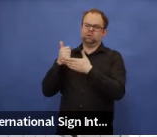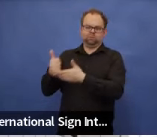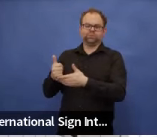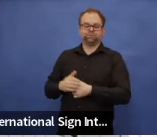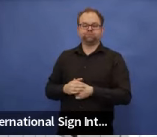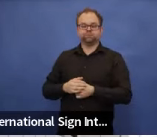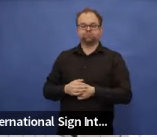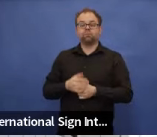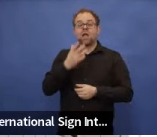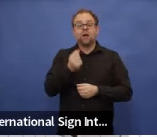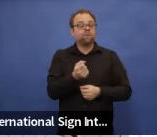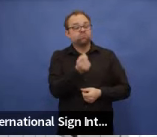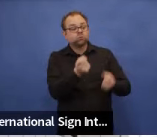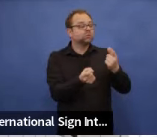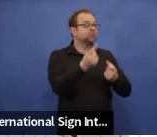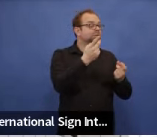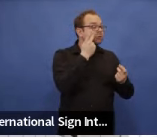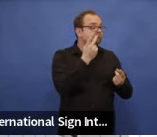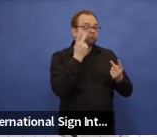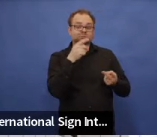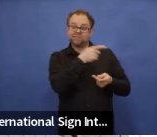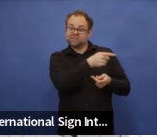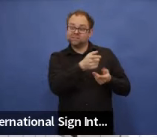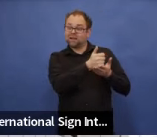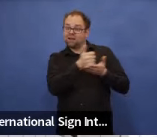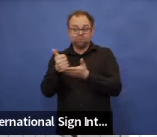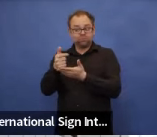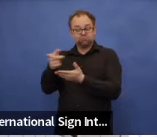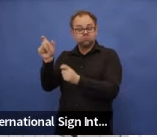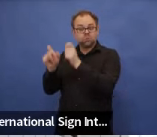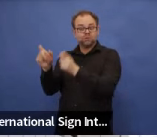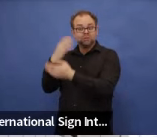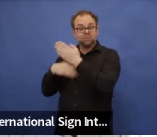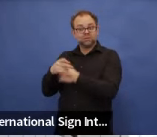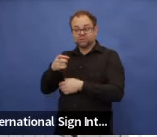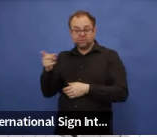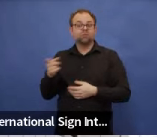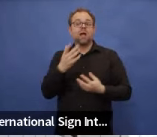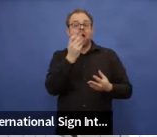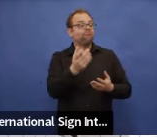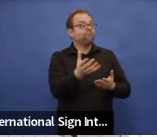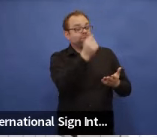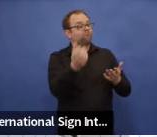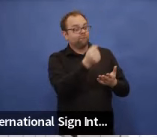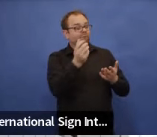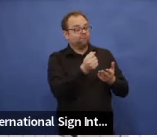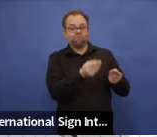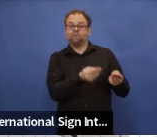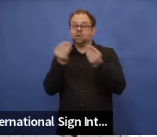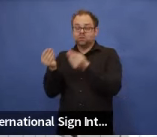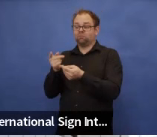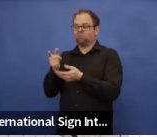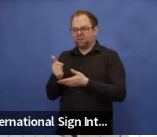and networks, and decrease their social and economic dependency. Thus